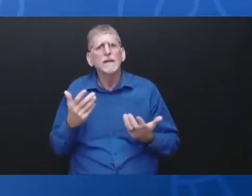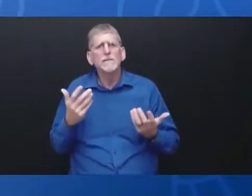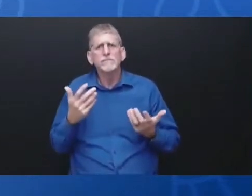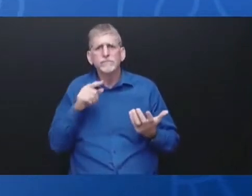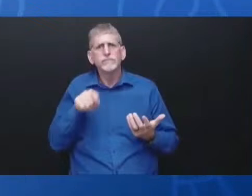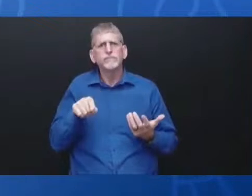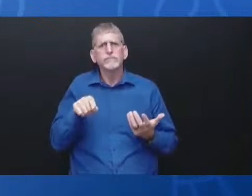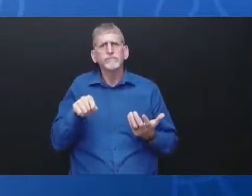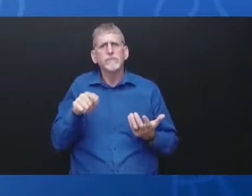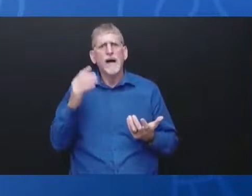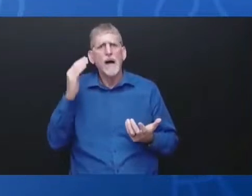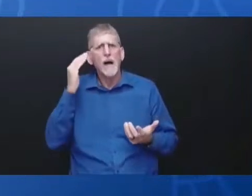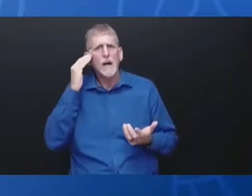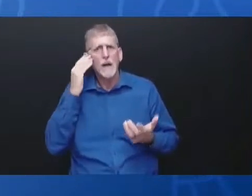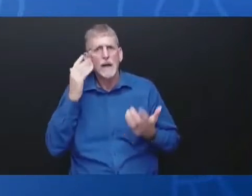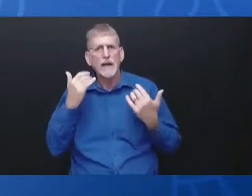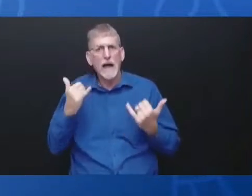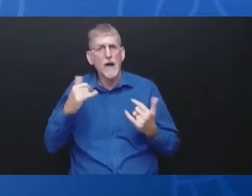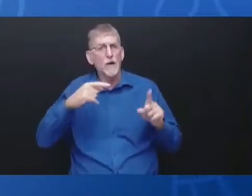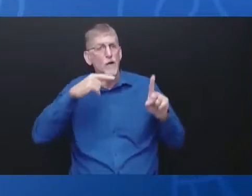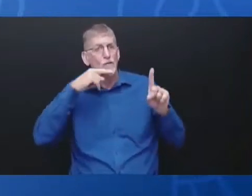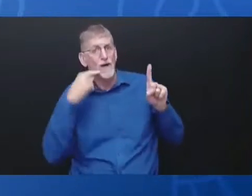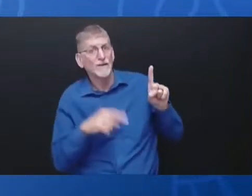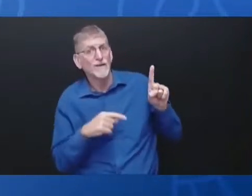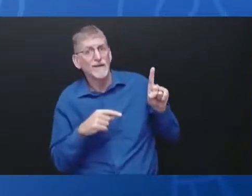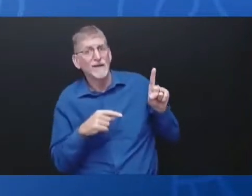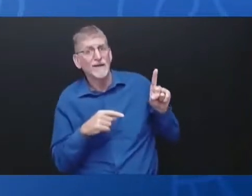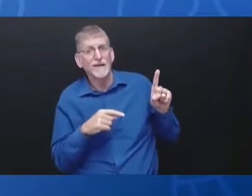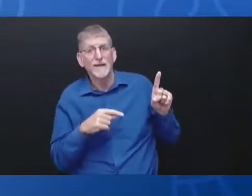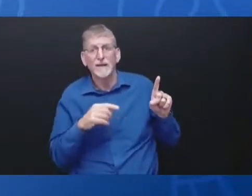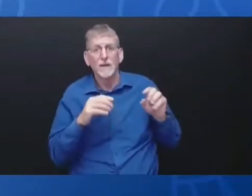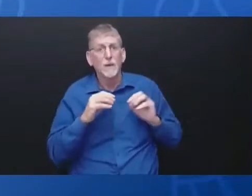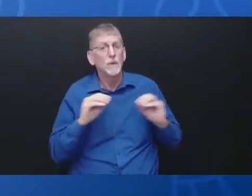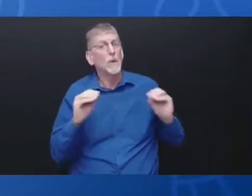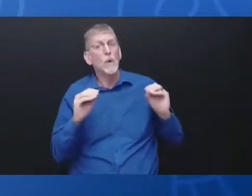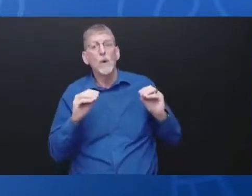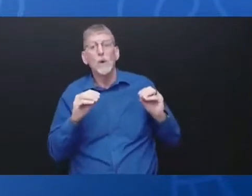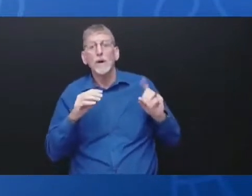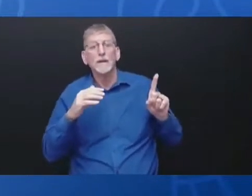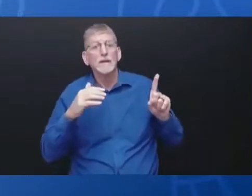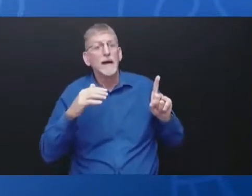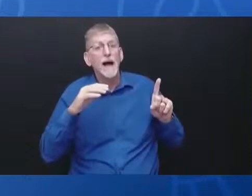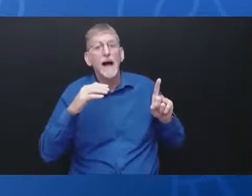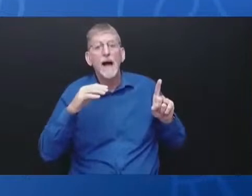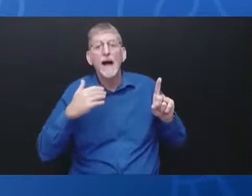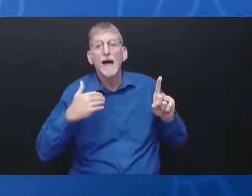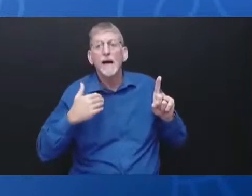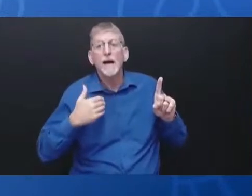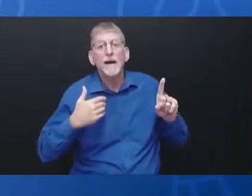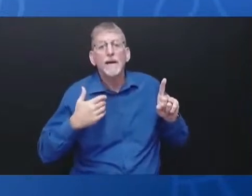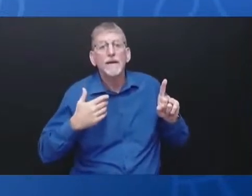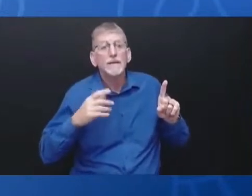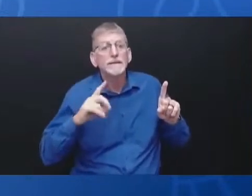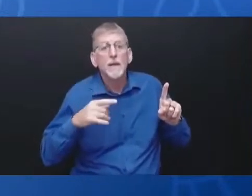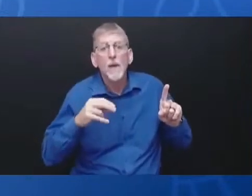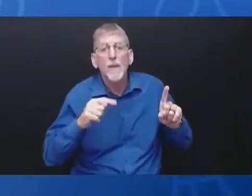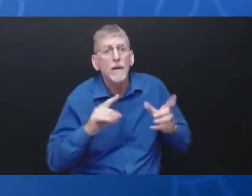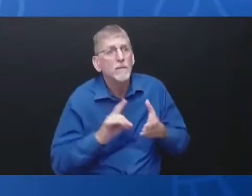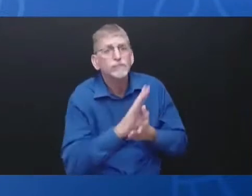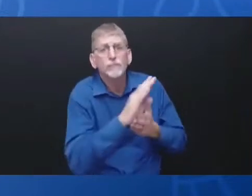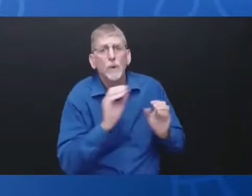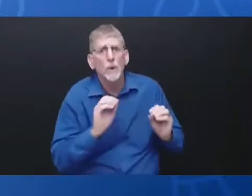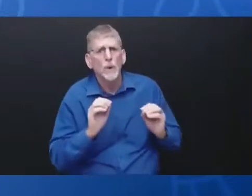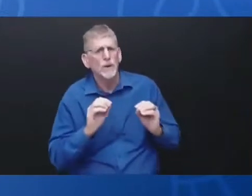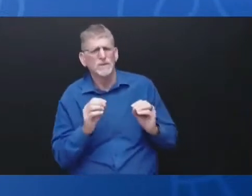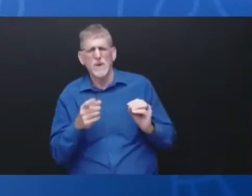there was no expulsion of the ambassador and no PNG there. What is it? I mean, essentially, this is remarks that the ambassador made at a think